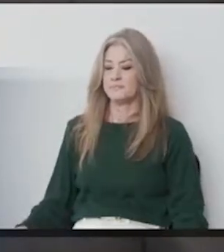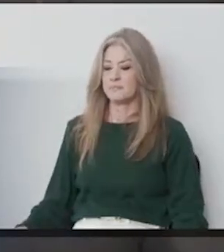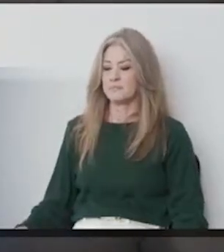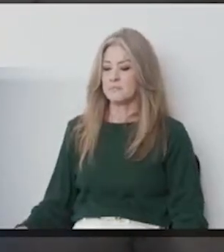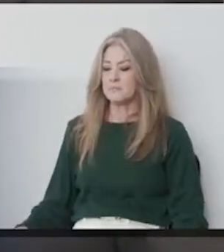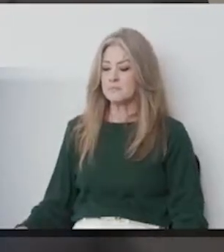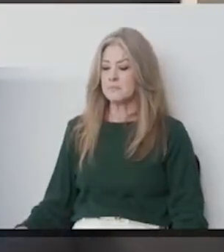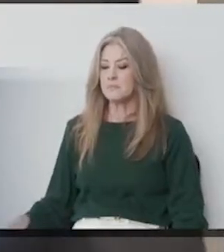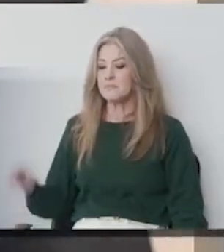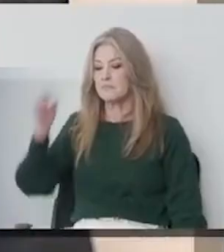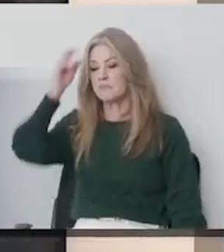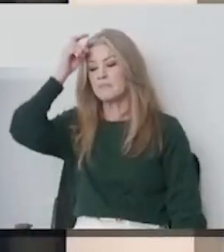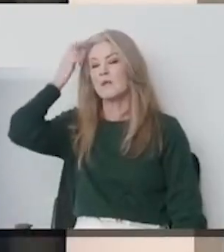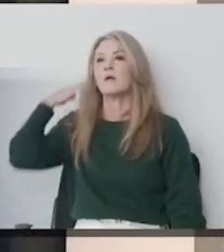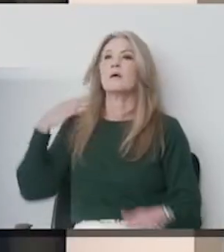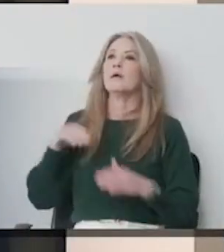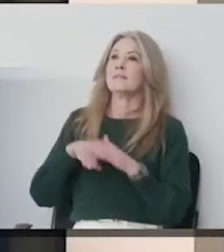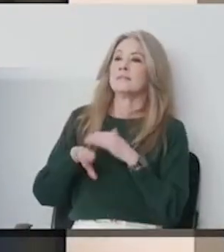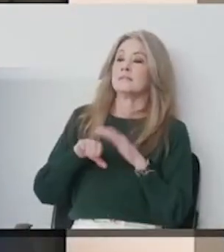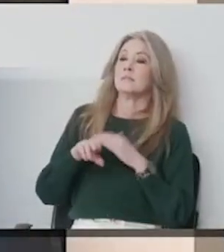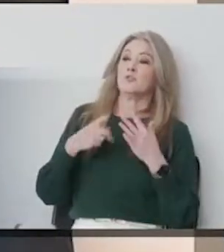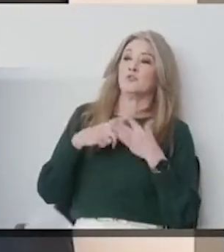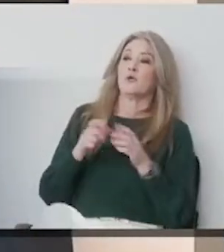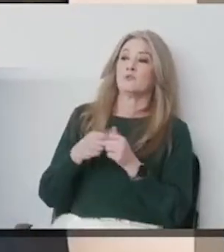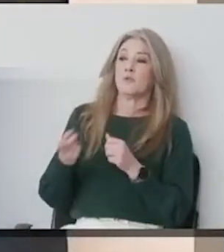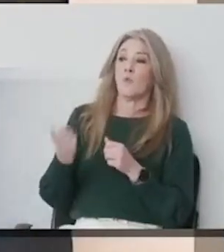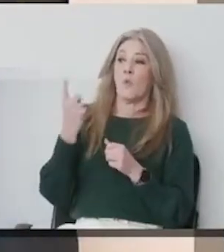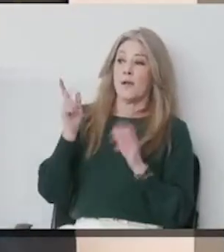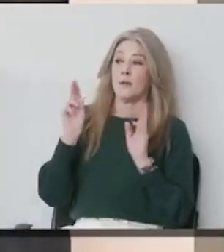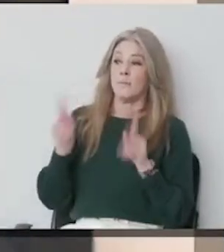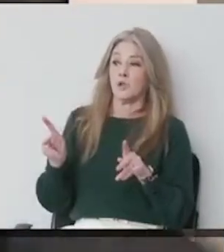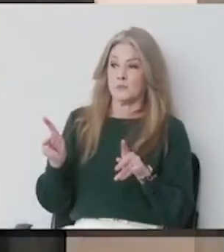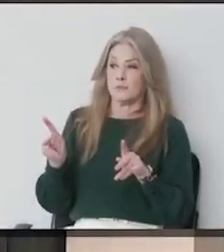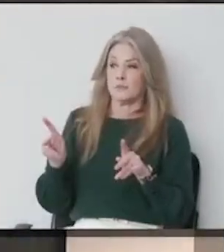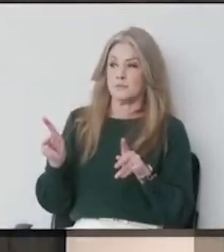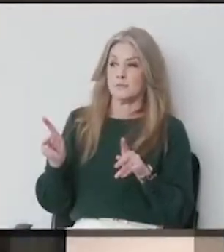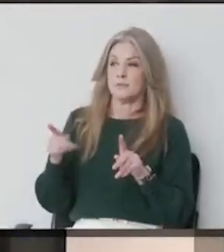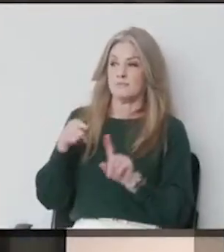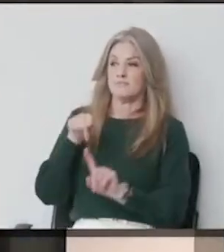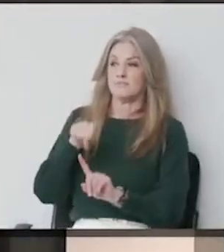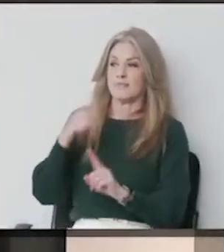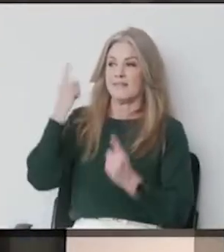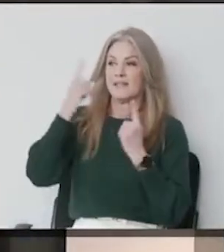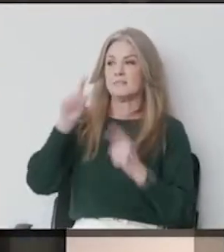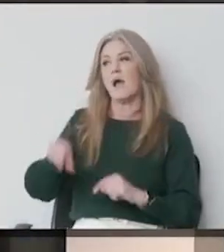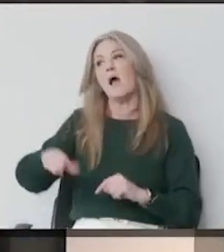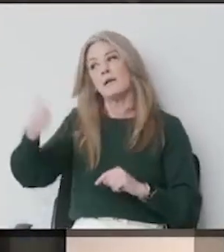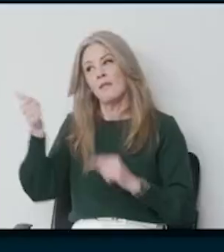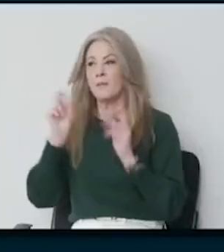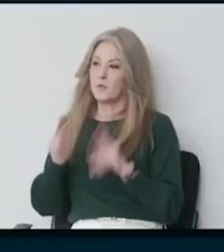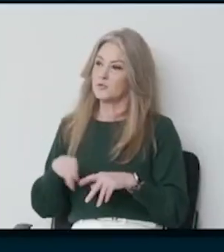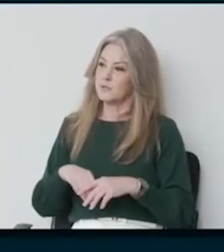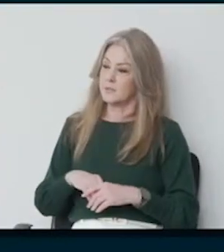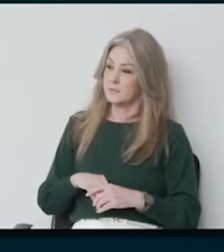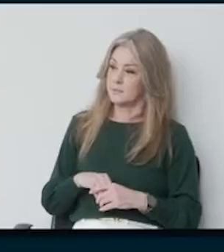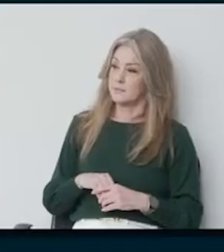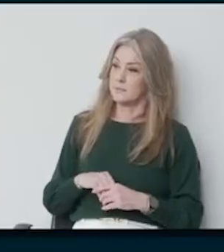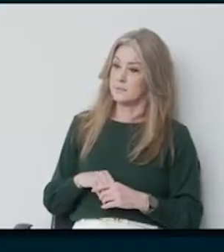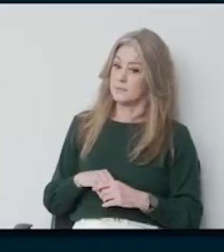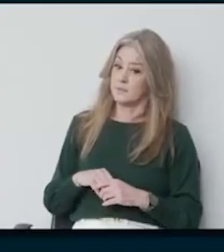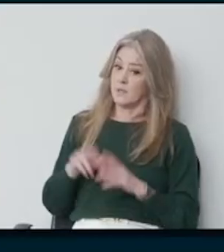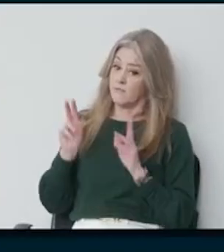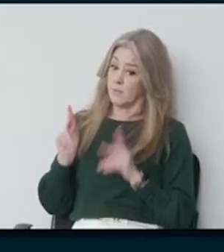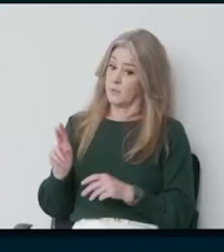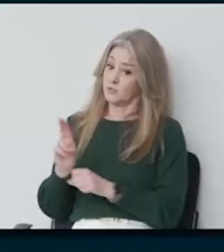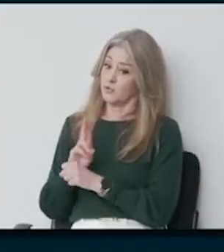So accessibility, it starts with one person thinking about another person. Can a person who uses